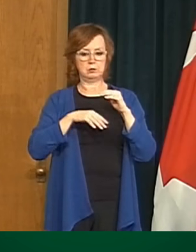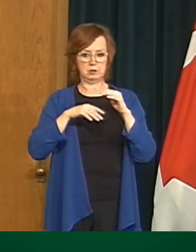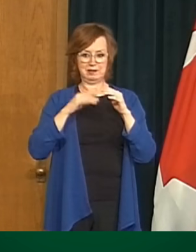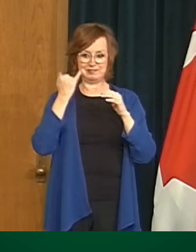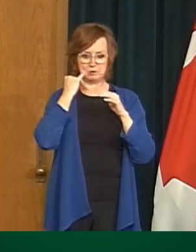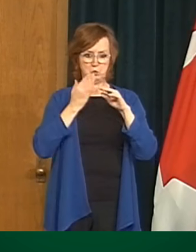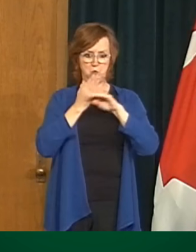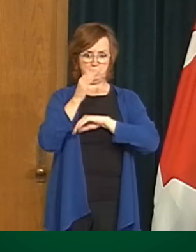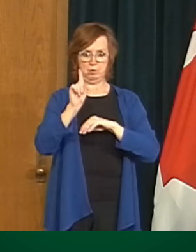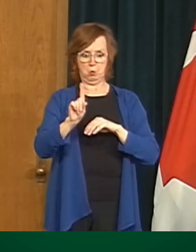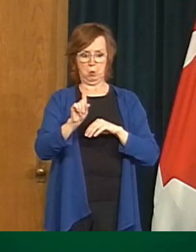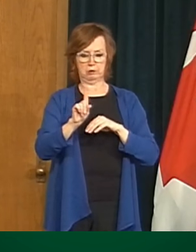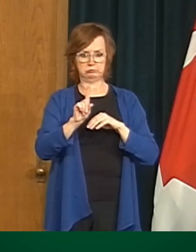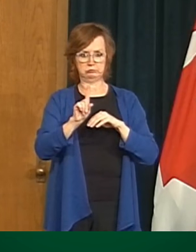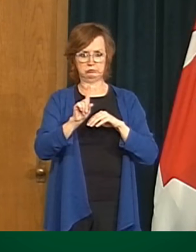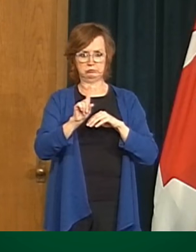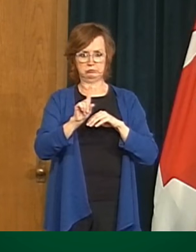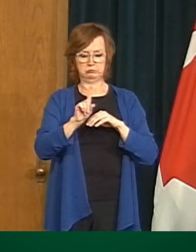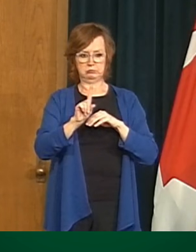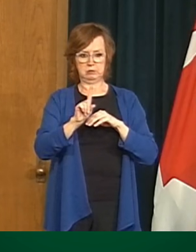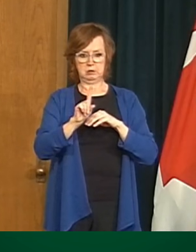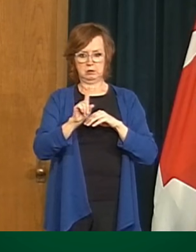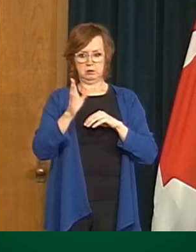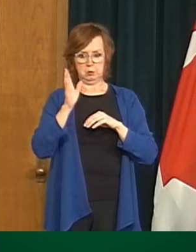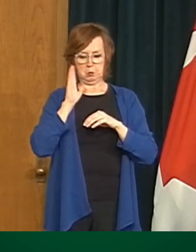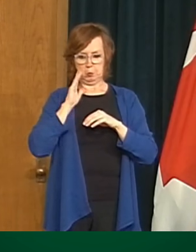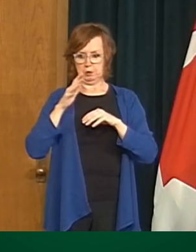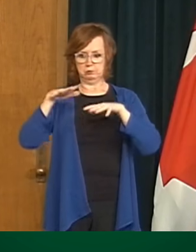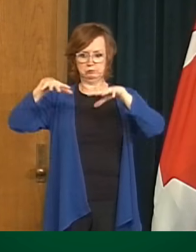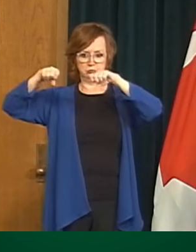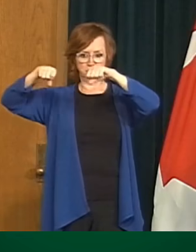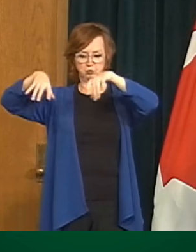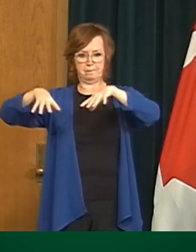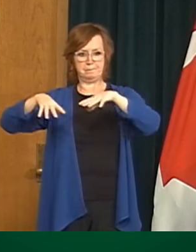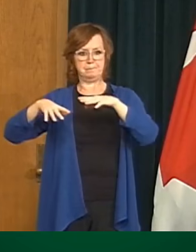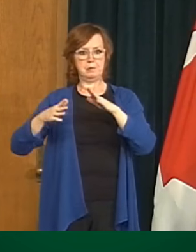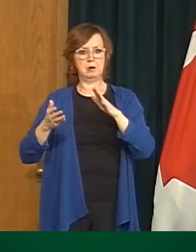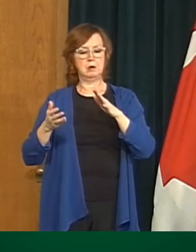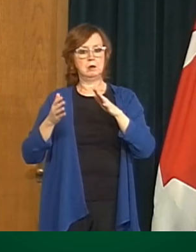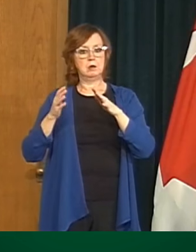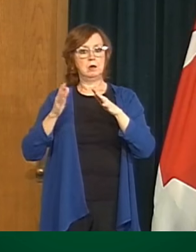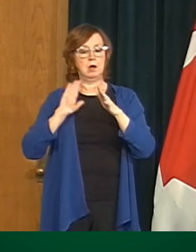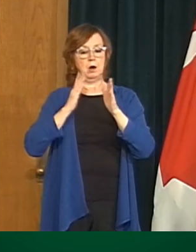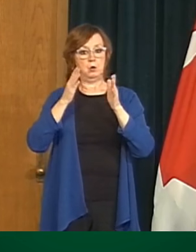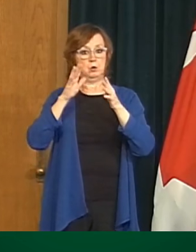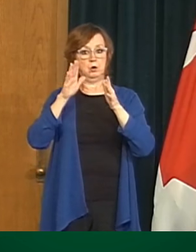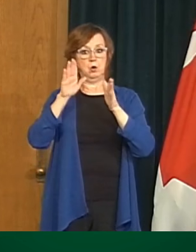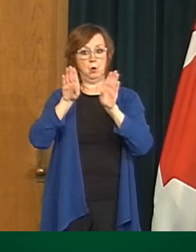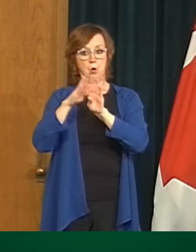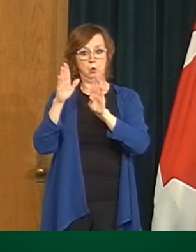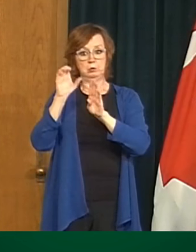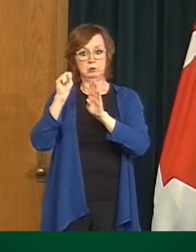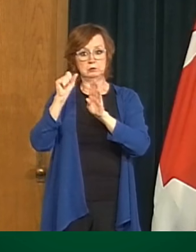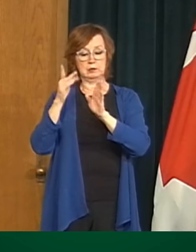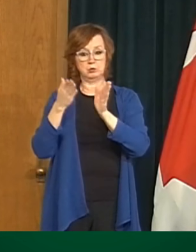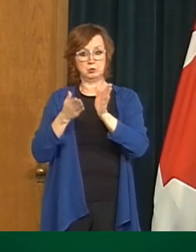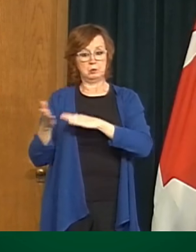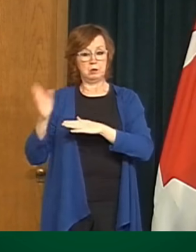we knew that when the reopen plan was announced, our reproductive rate was below 1. It was